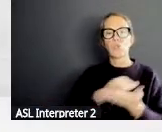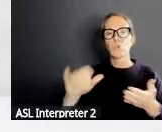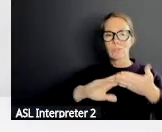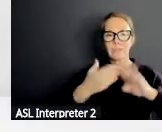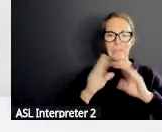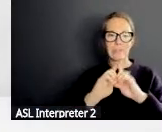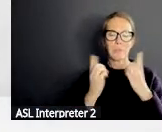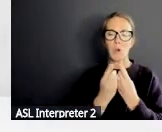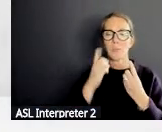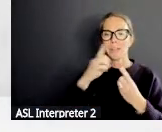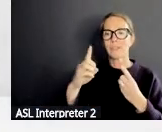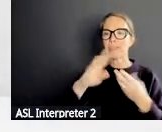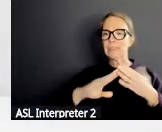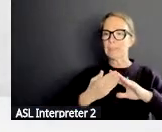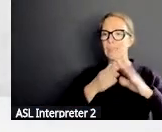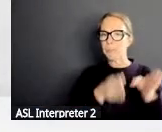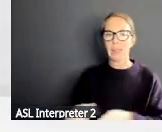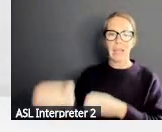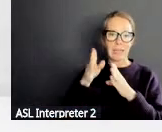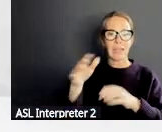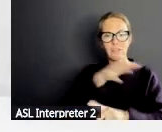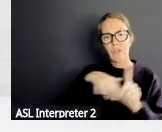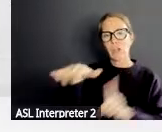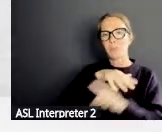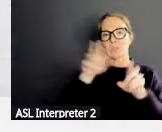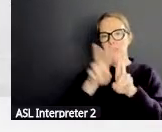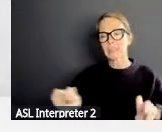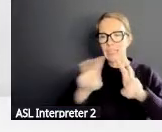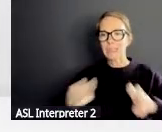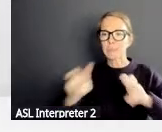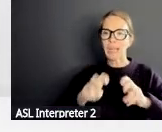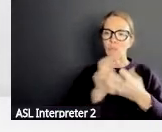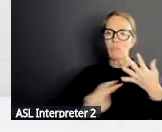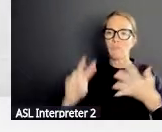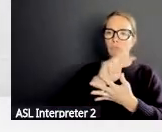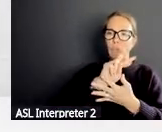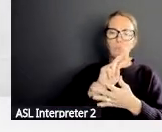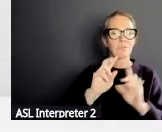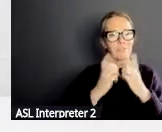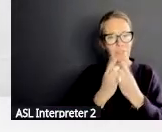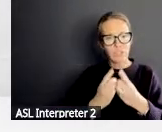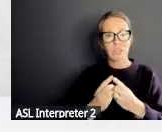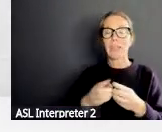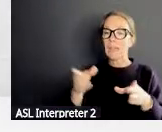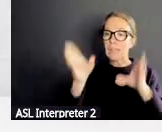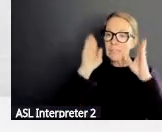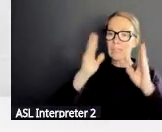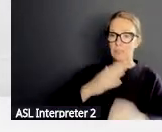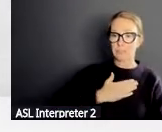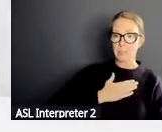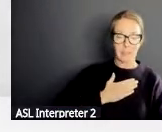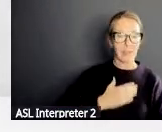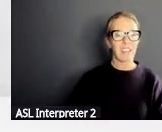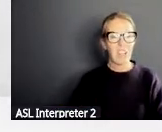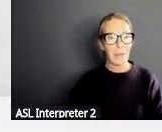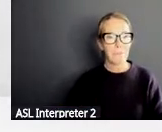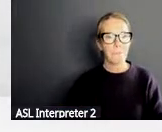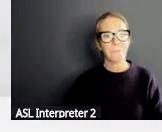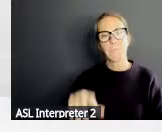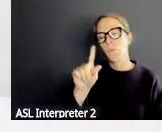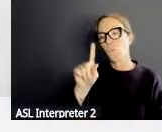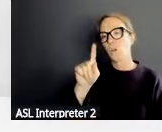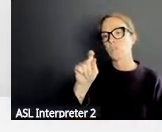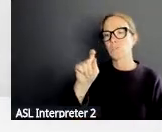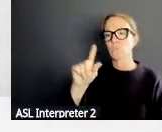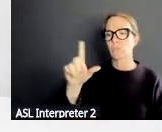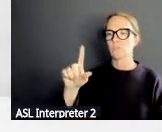Planning, Environmental Assessment and Review Division. Attention to myself, Evran Kajar, at 120